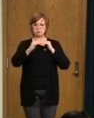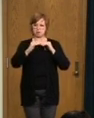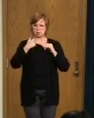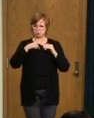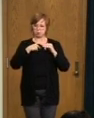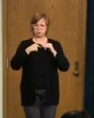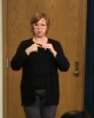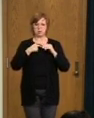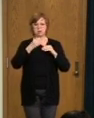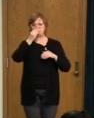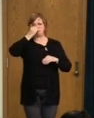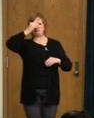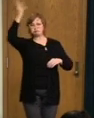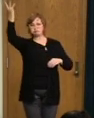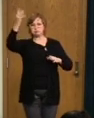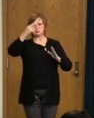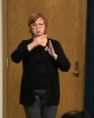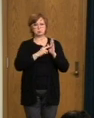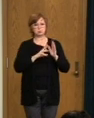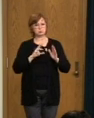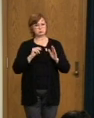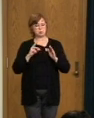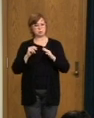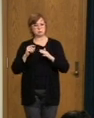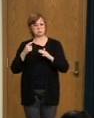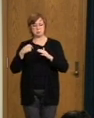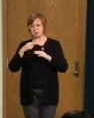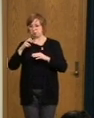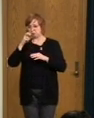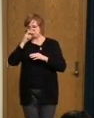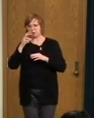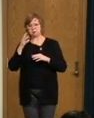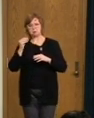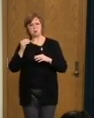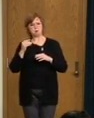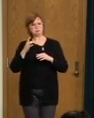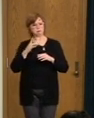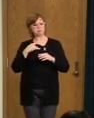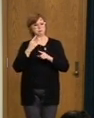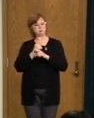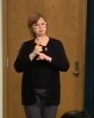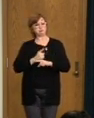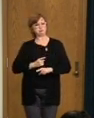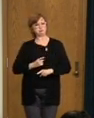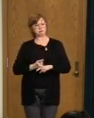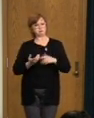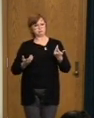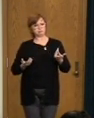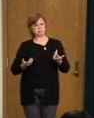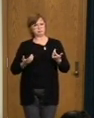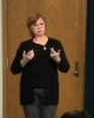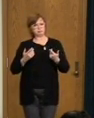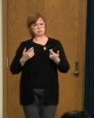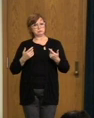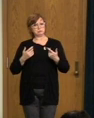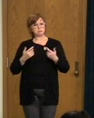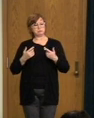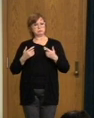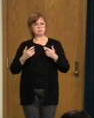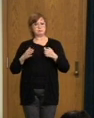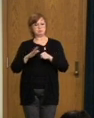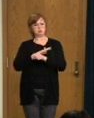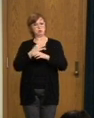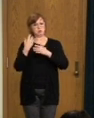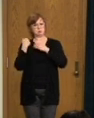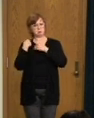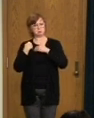responsible fashion. And I credit the man sitting to my left, Dr. Shahab, with much of that. And the other people